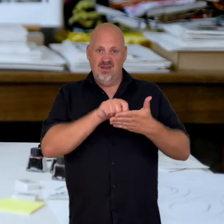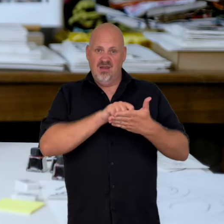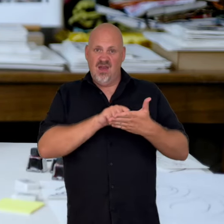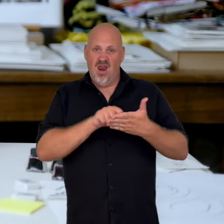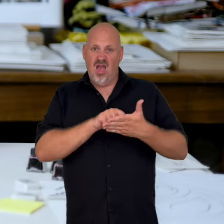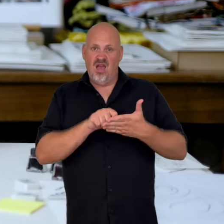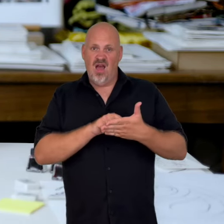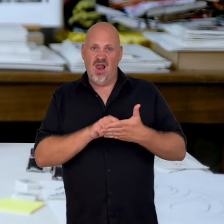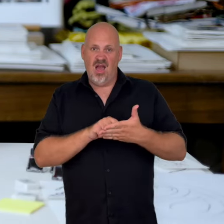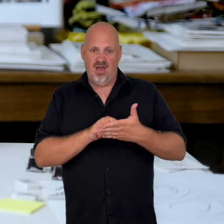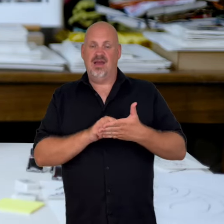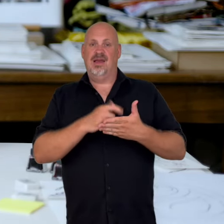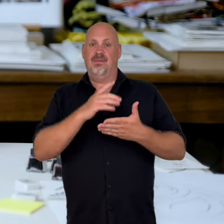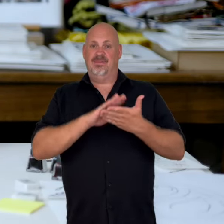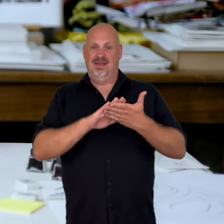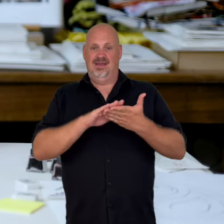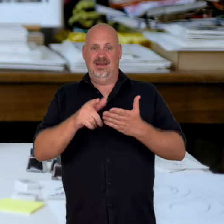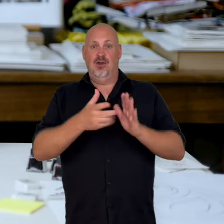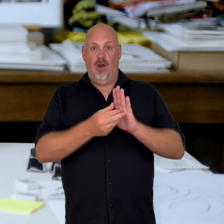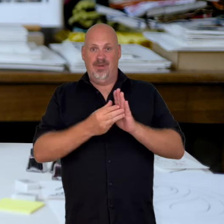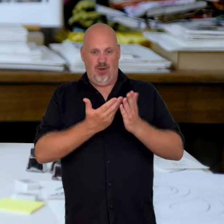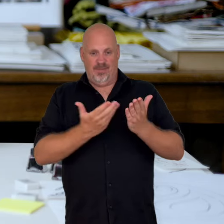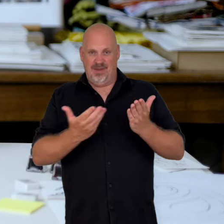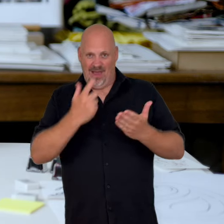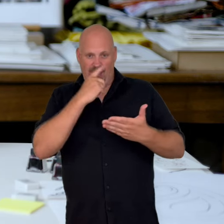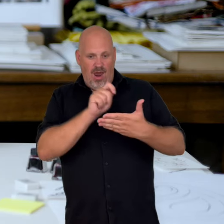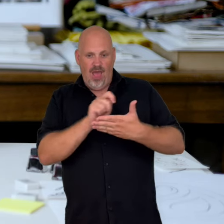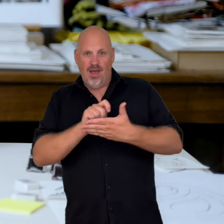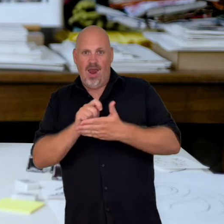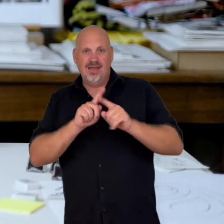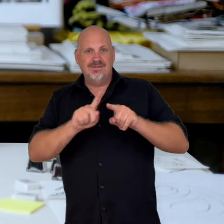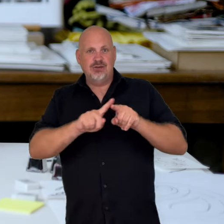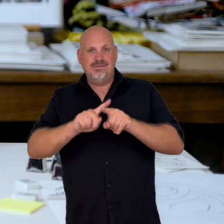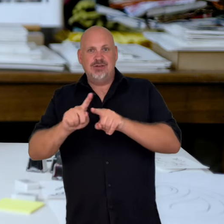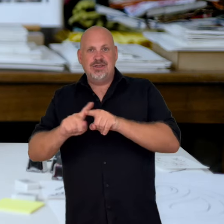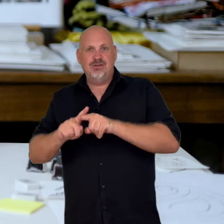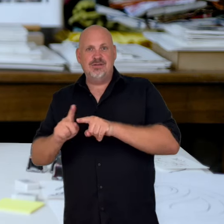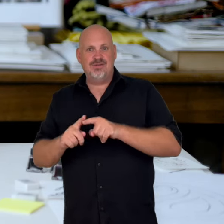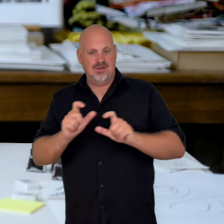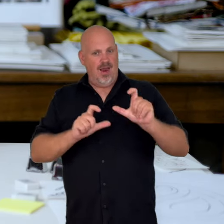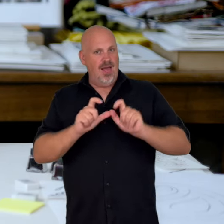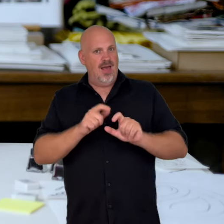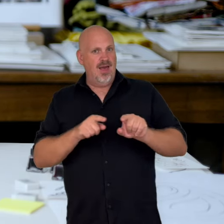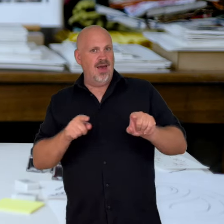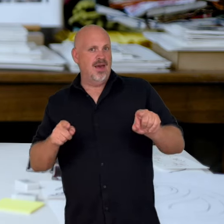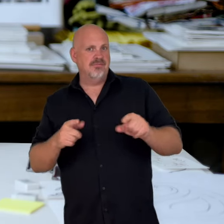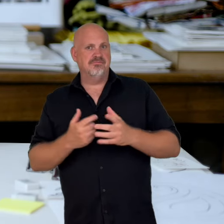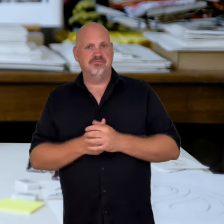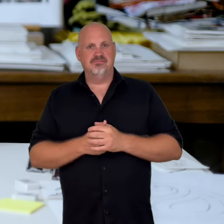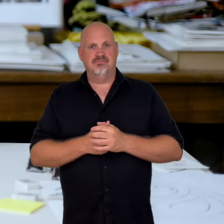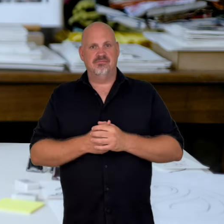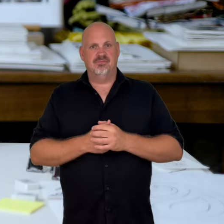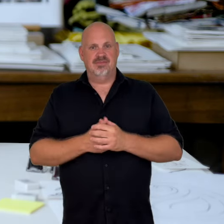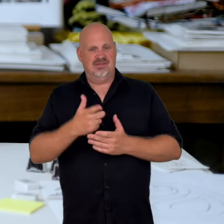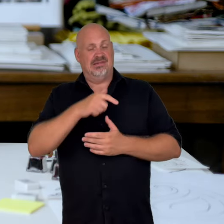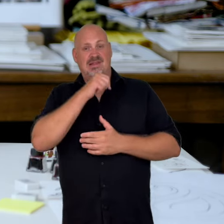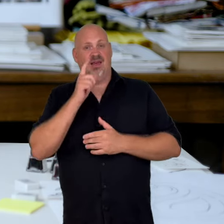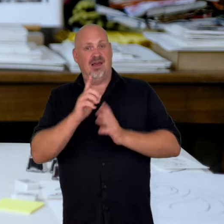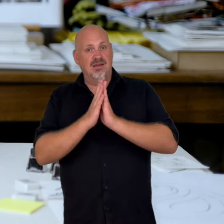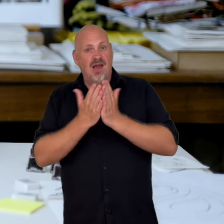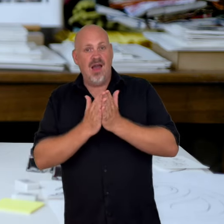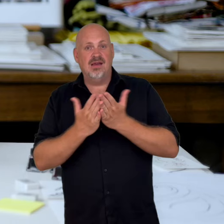spaces, I think a good way to think about it is that you could do another version where you do it